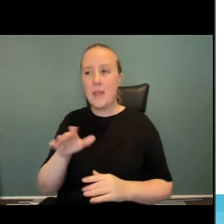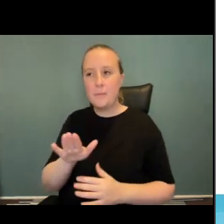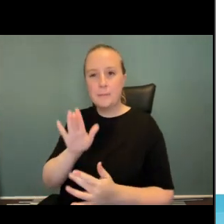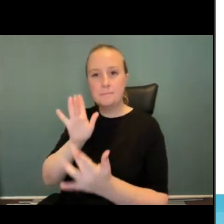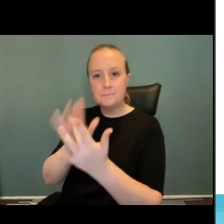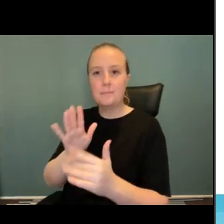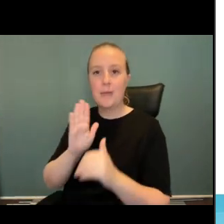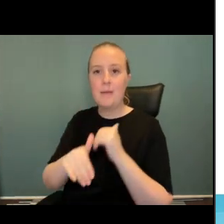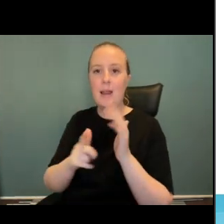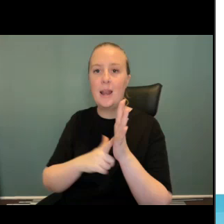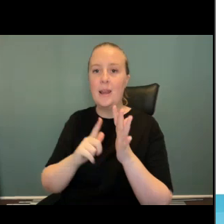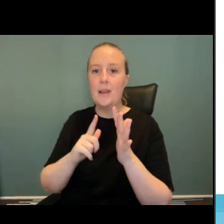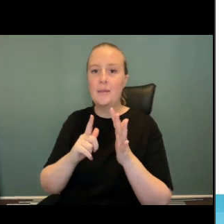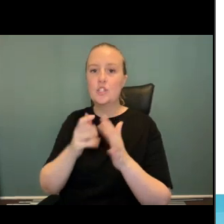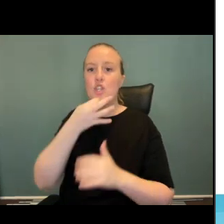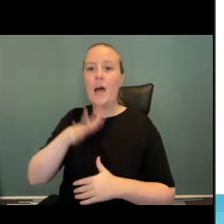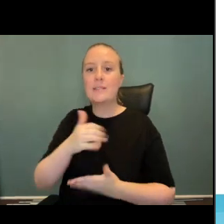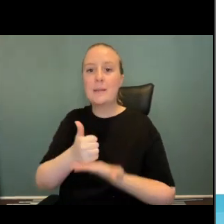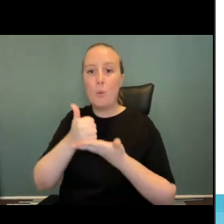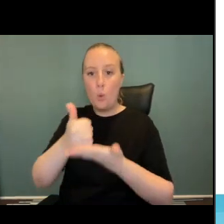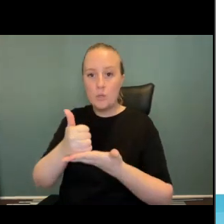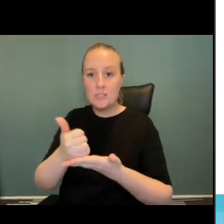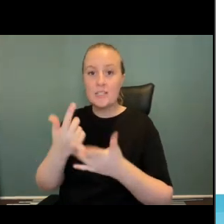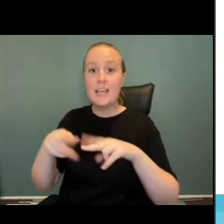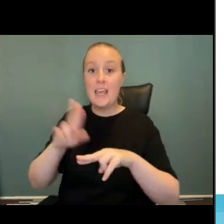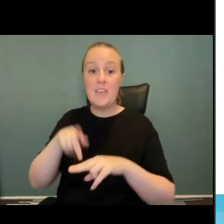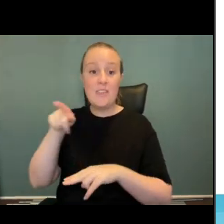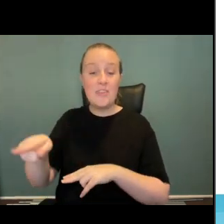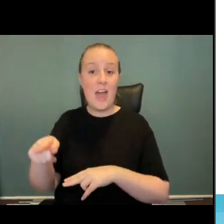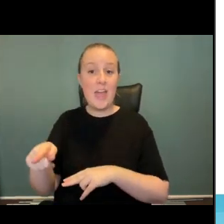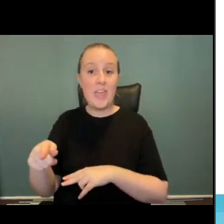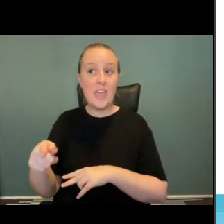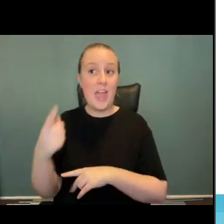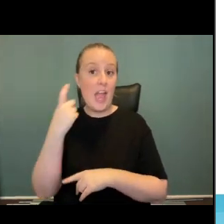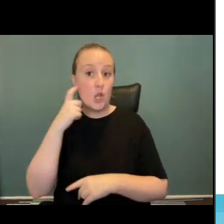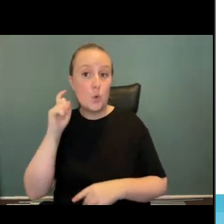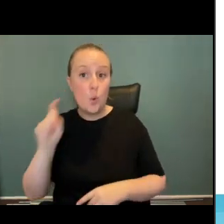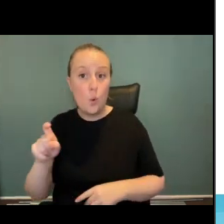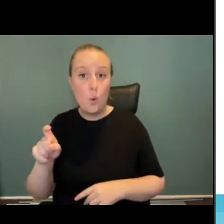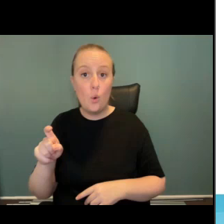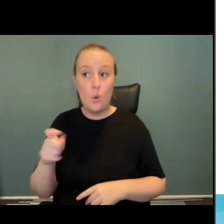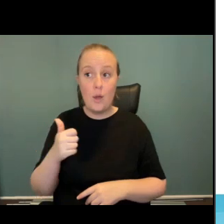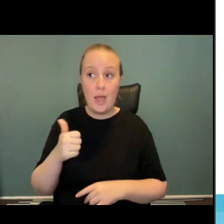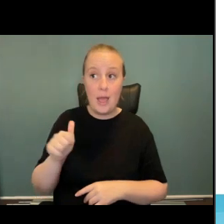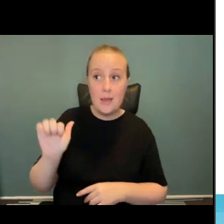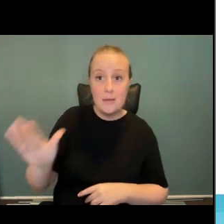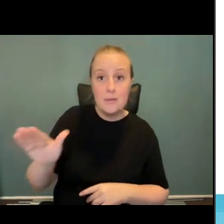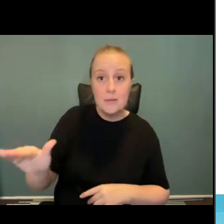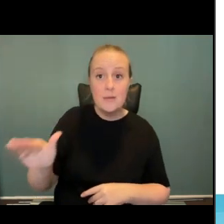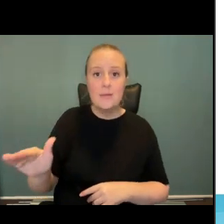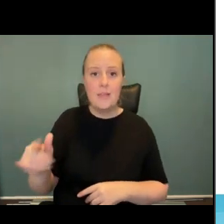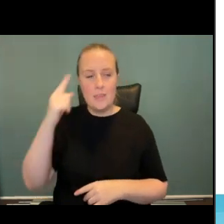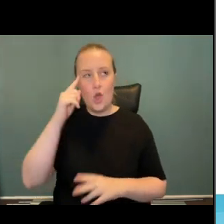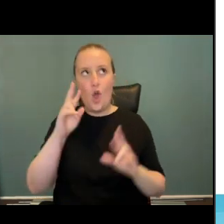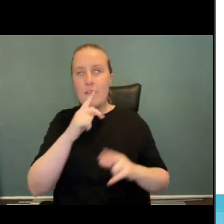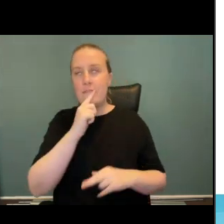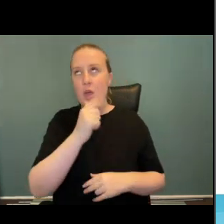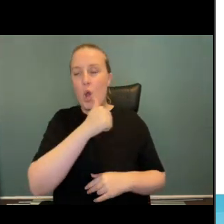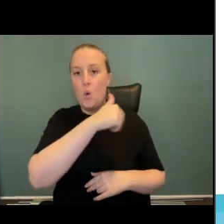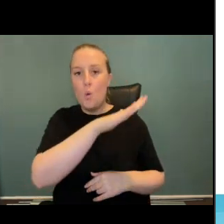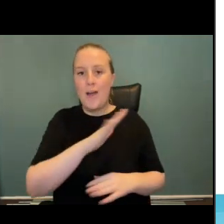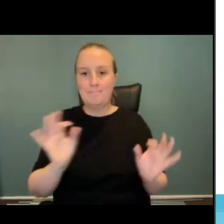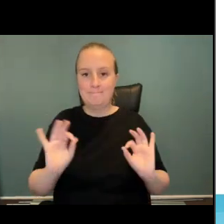we will take the steps of having to go to court. If we go to court, we often rely on things like to prove the relationship, and